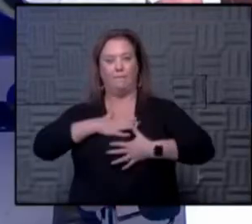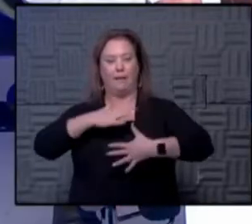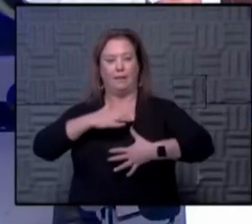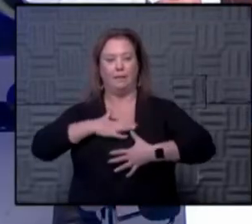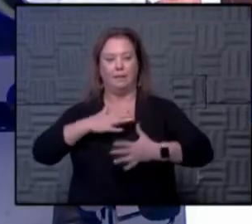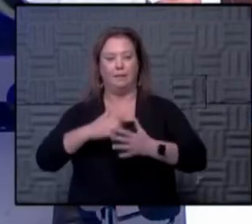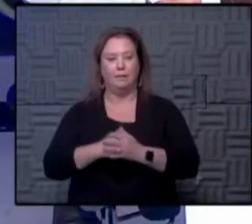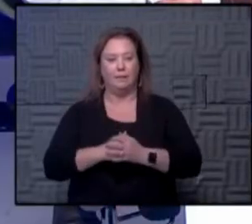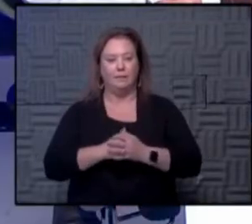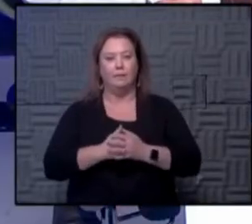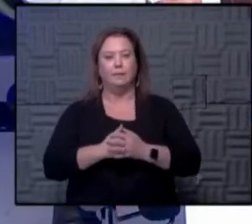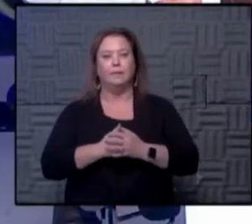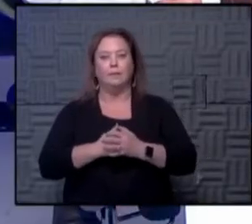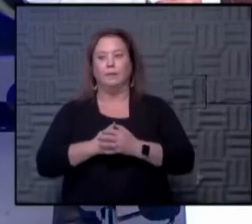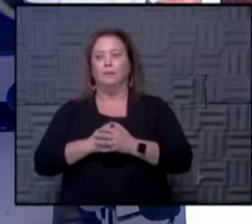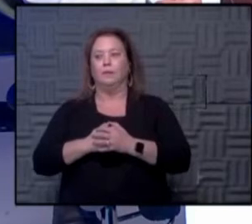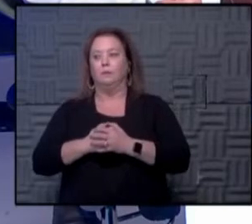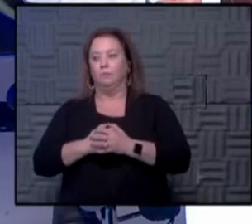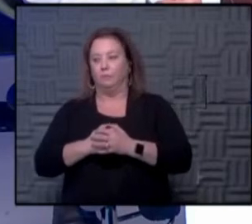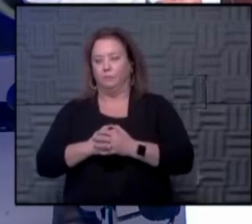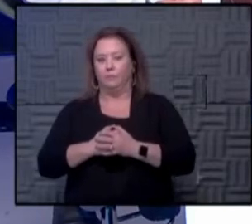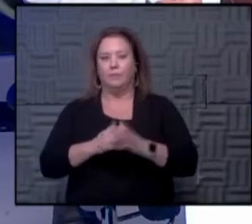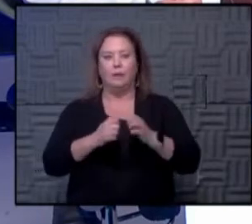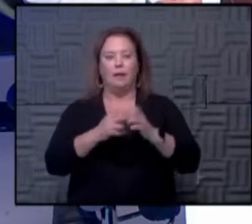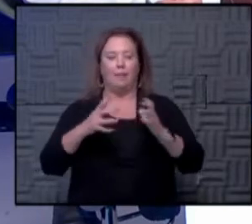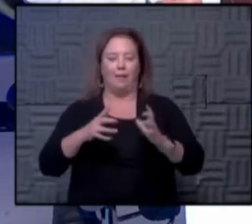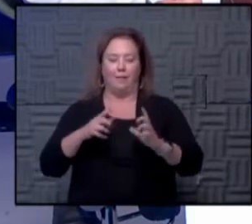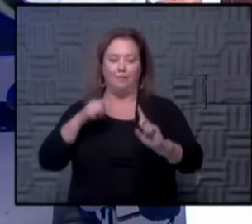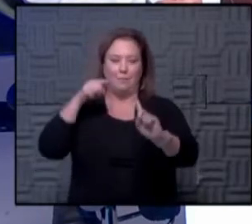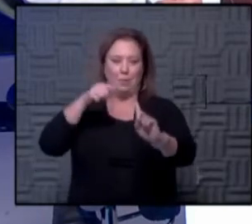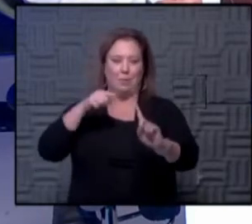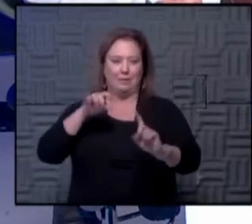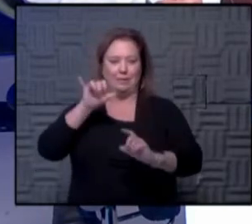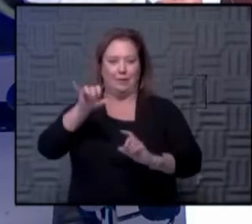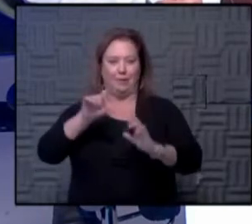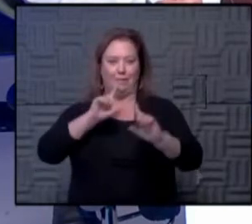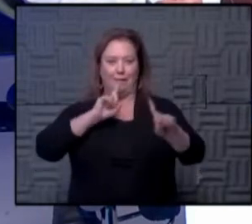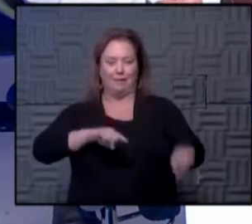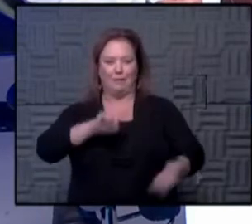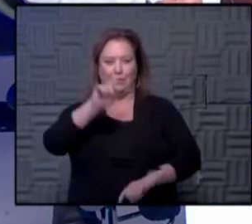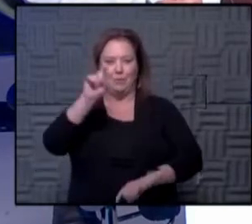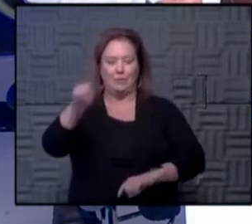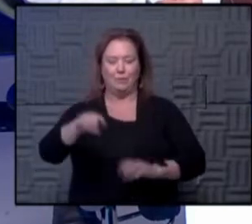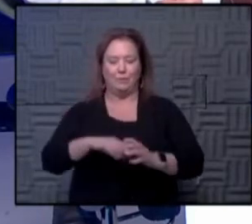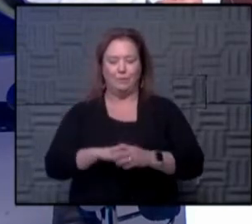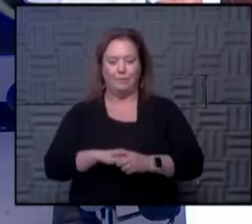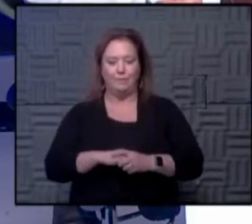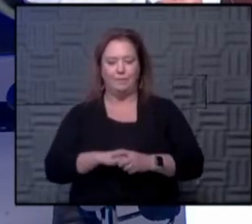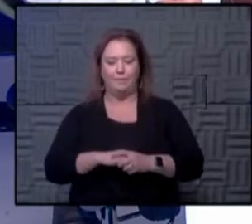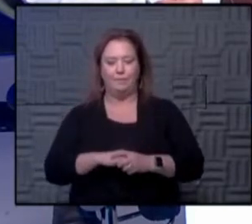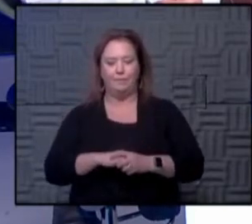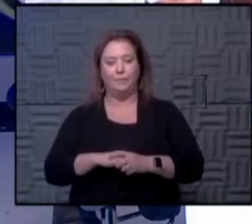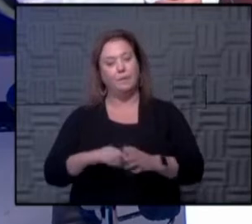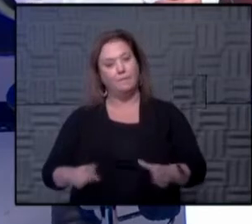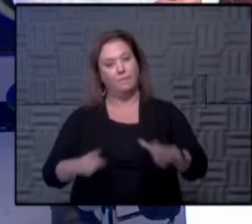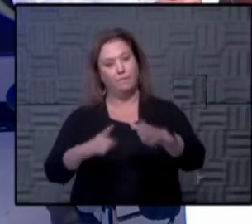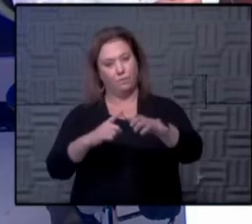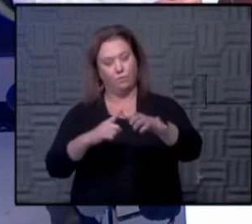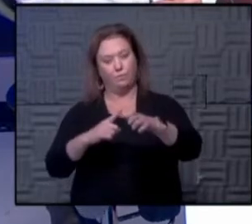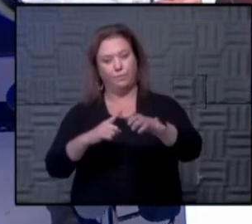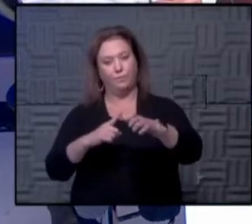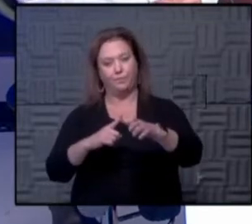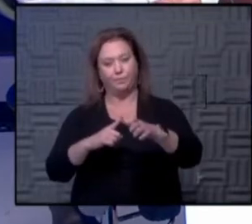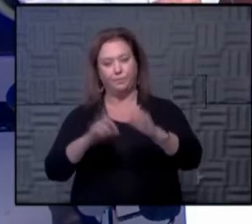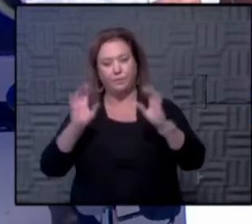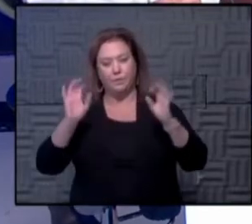Yeah, so a lot of points probably to make in answering those questions. So first,